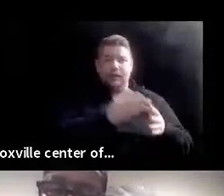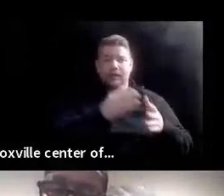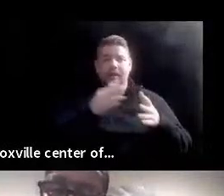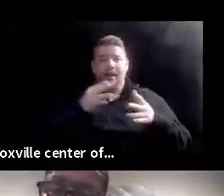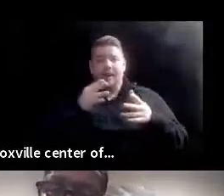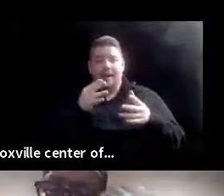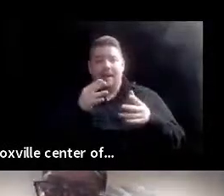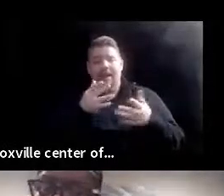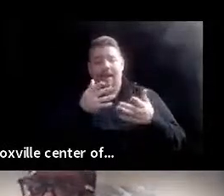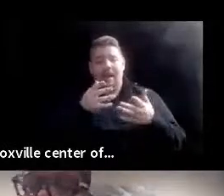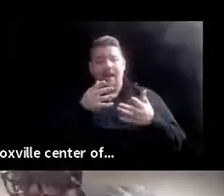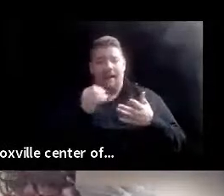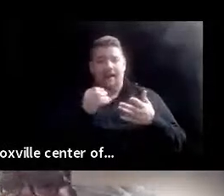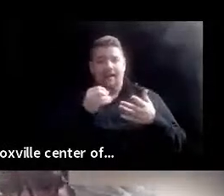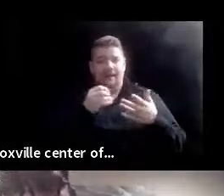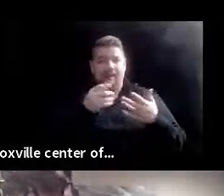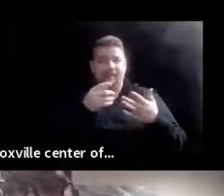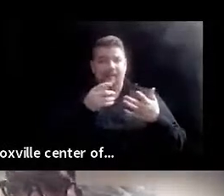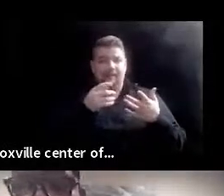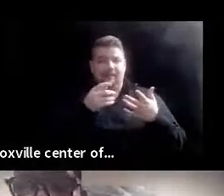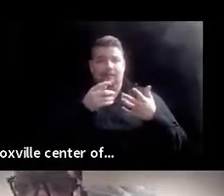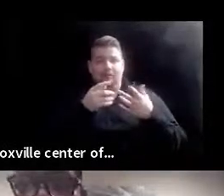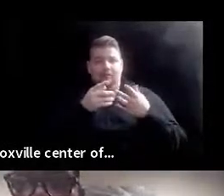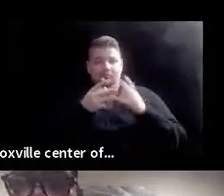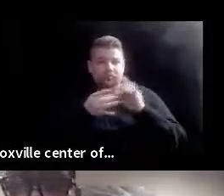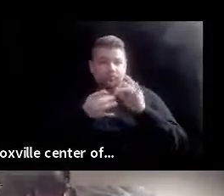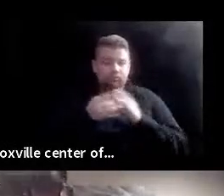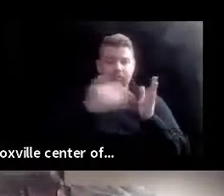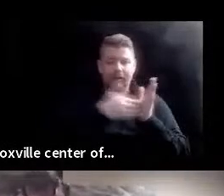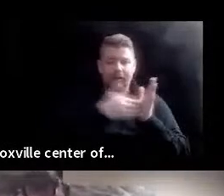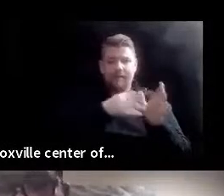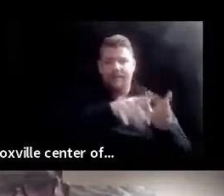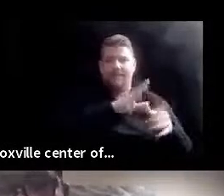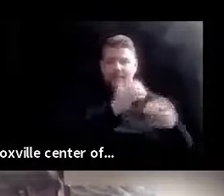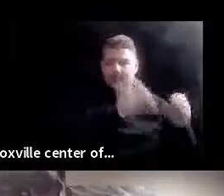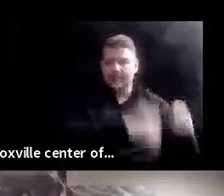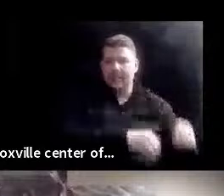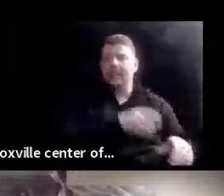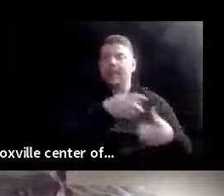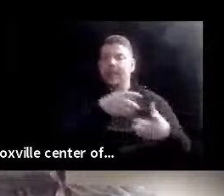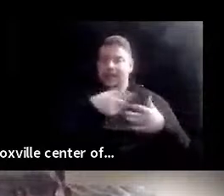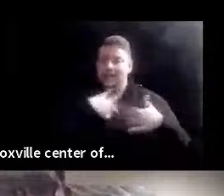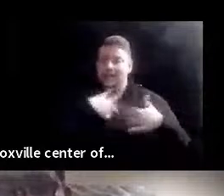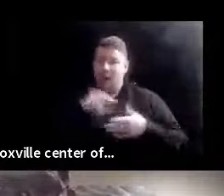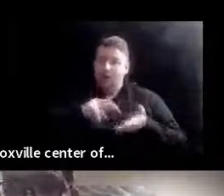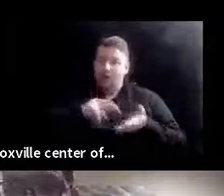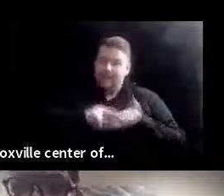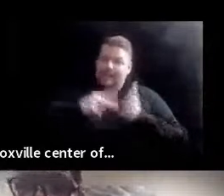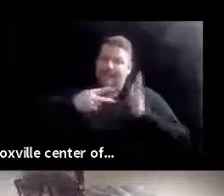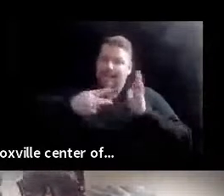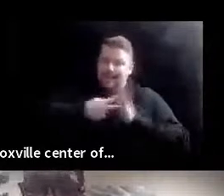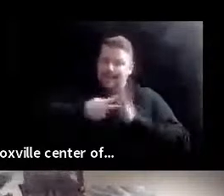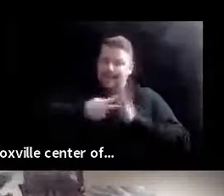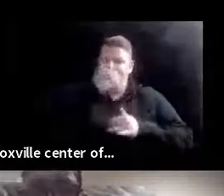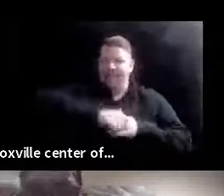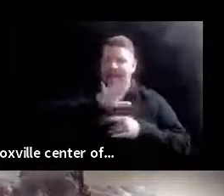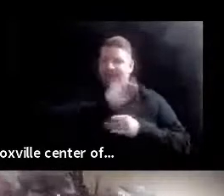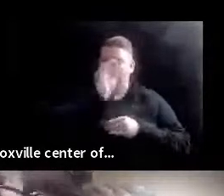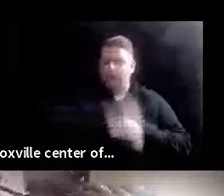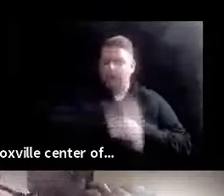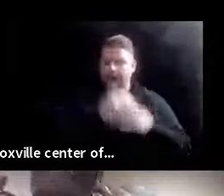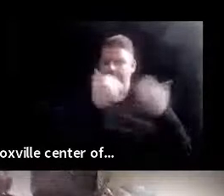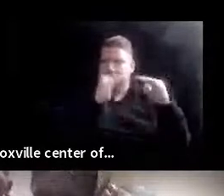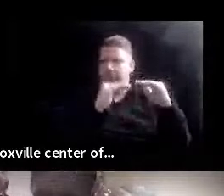to the 50%, and then that, because that was the intent of that one, or are there